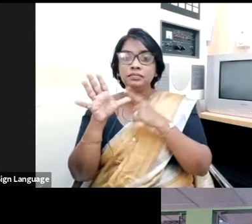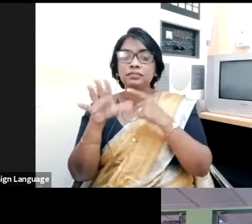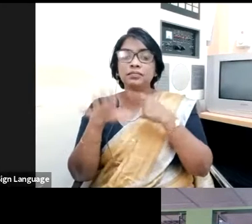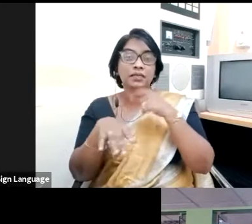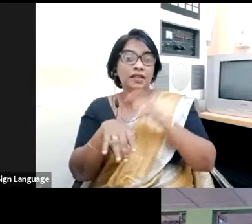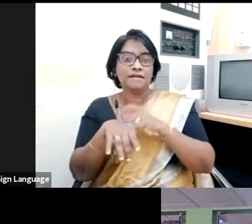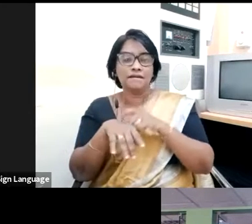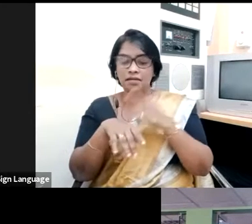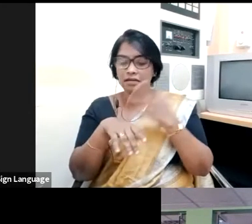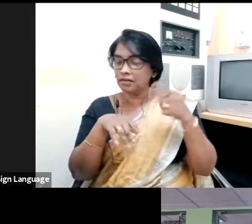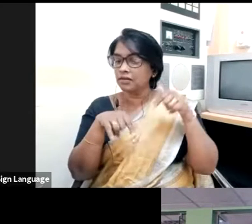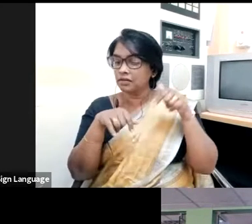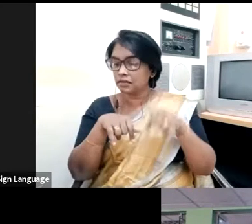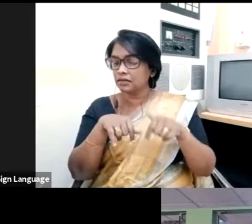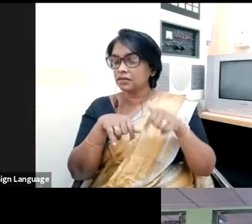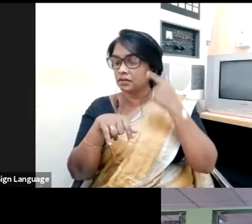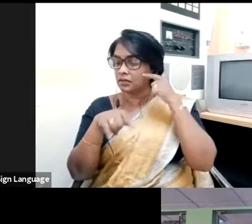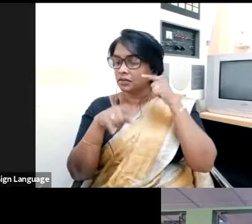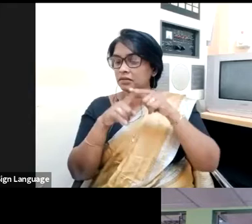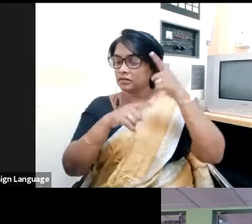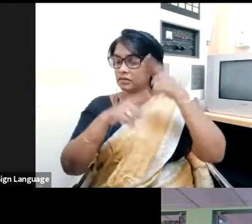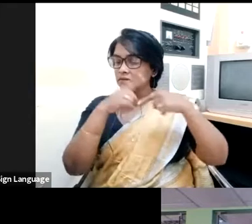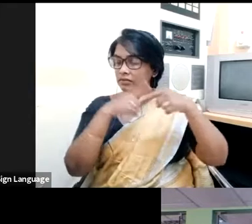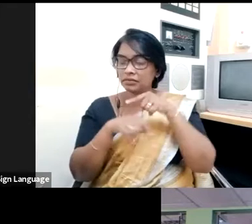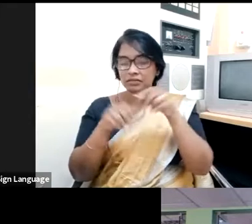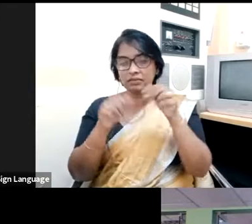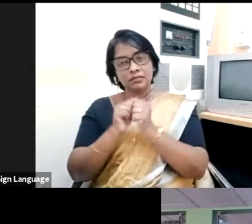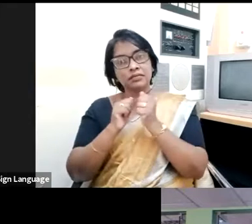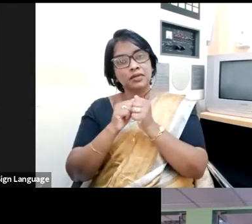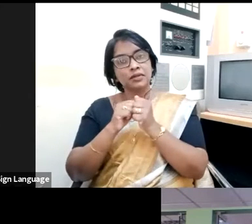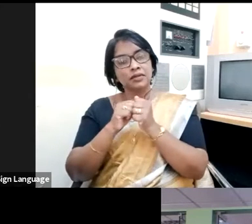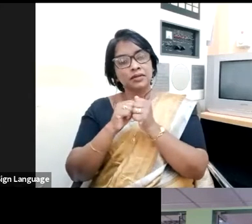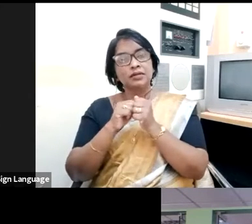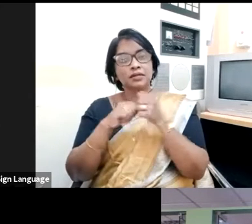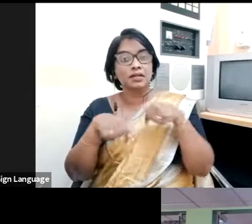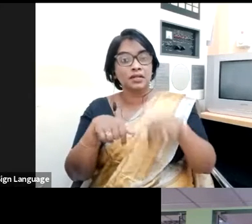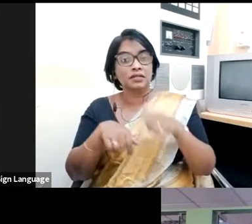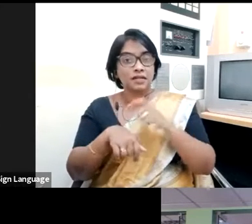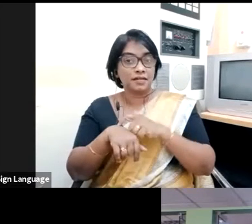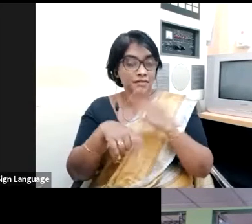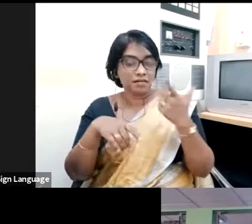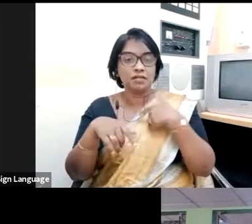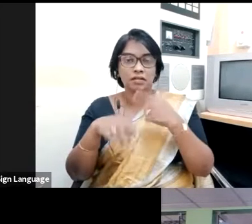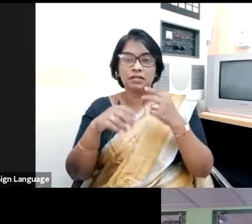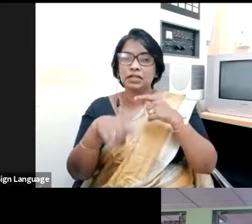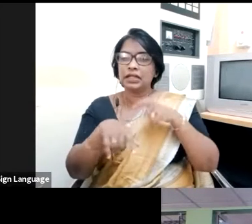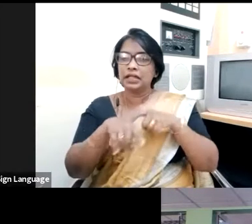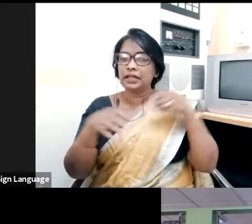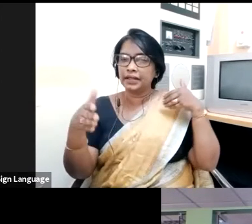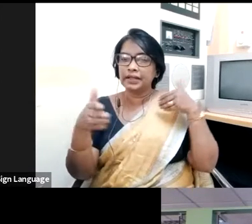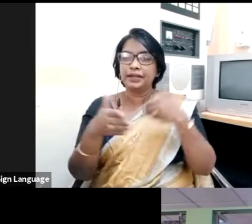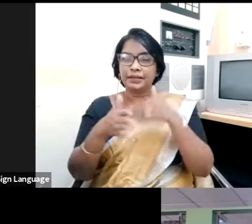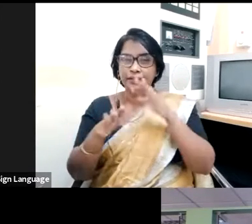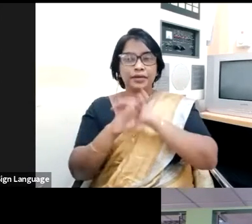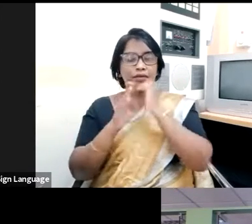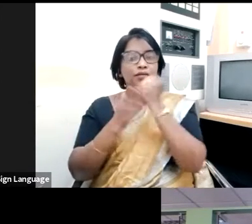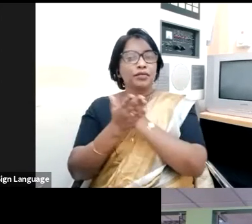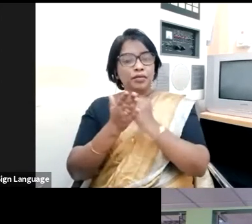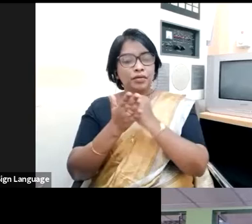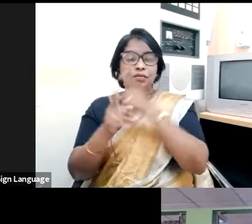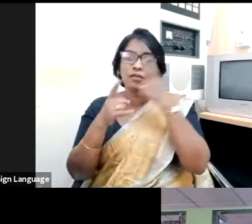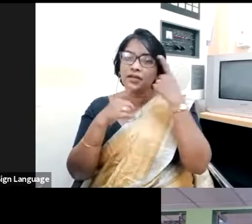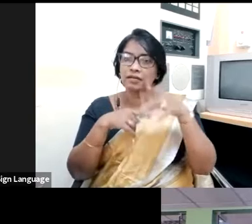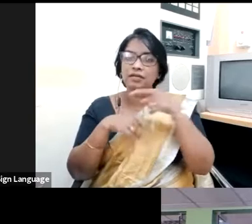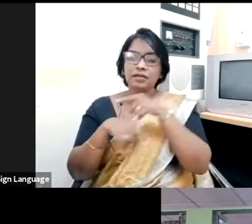we don't have time to lose is the beginning of this whole exercise. This year, the last 3 years, we have seen